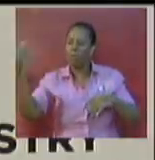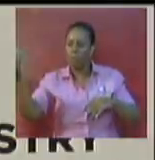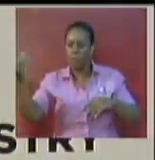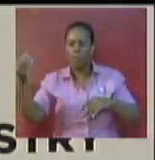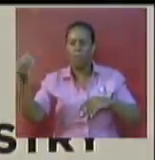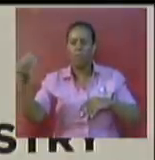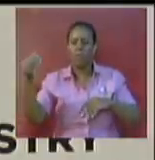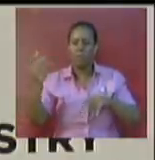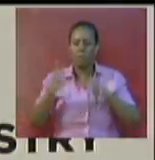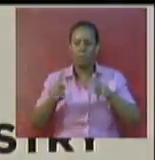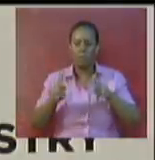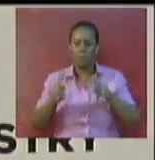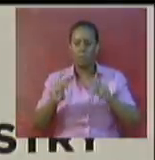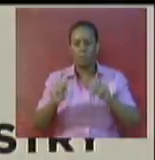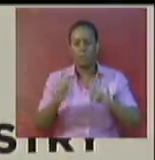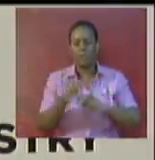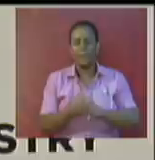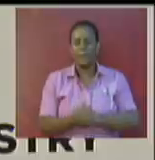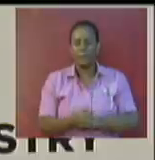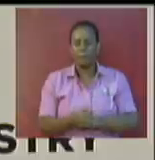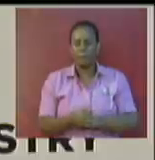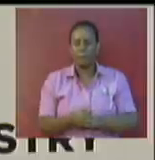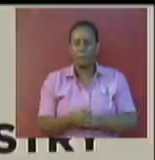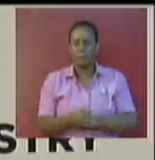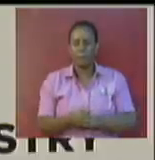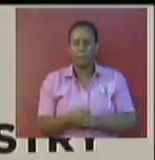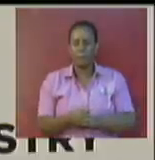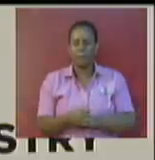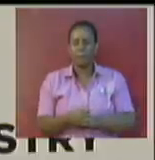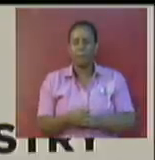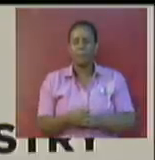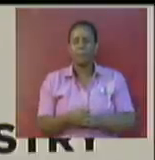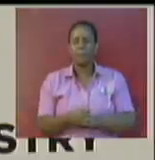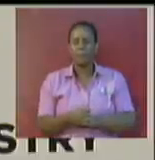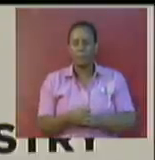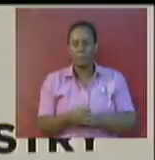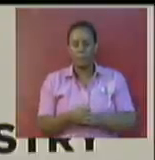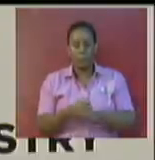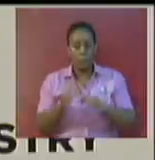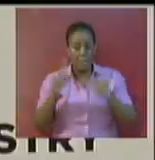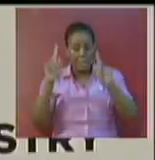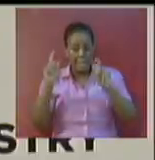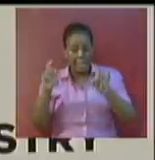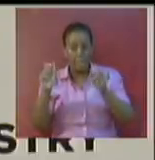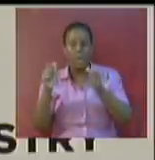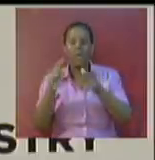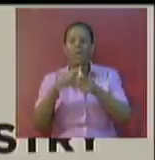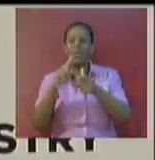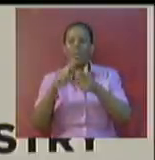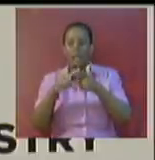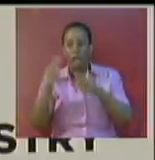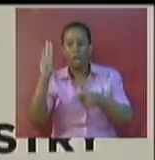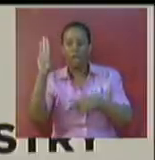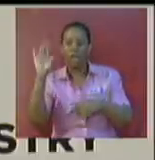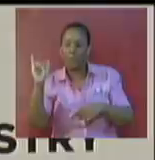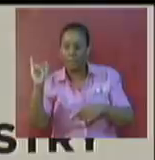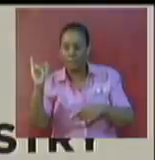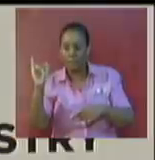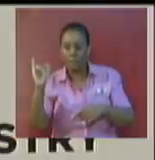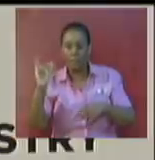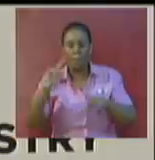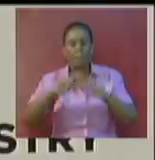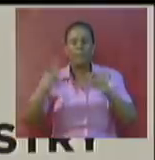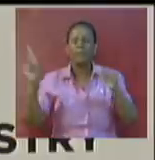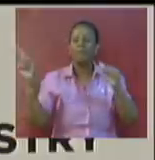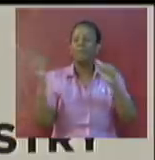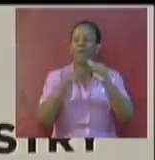the Caribbean Public Health Agency. And of course, once we get samples of that nature, it goes across to UE. So the main thing is to first keep a very